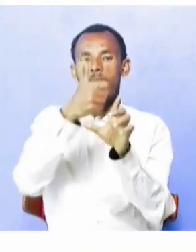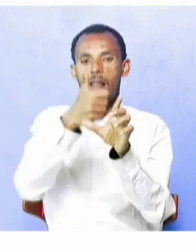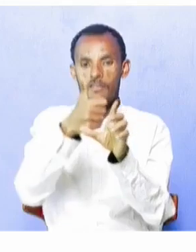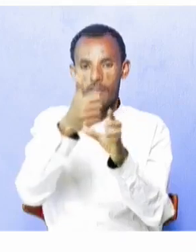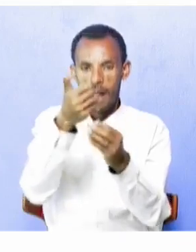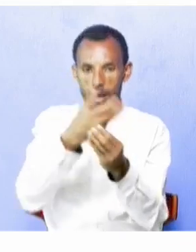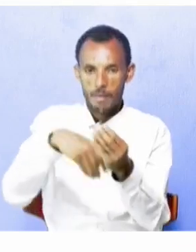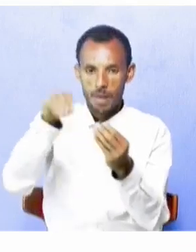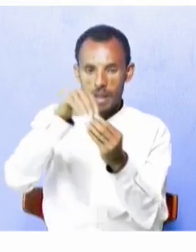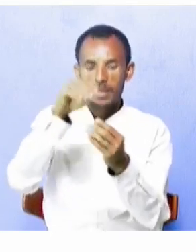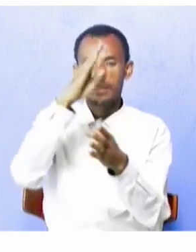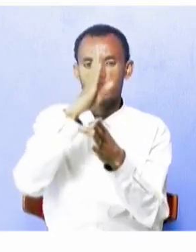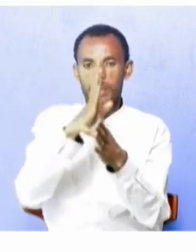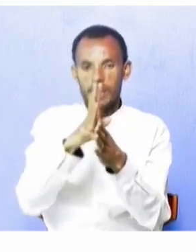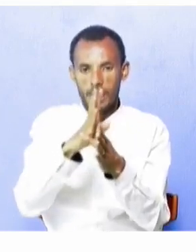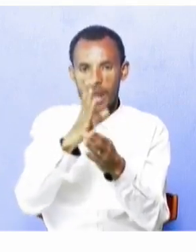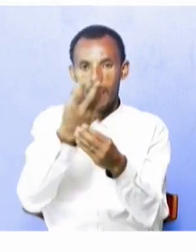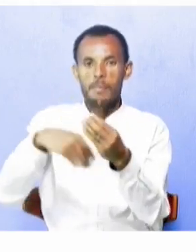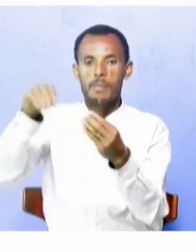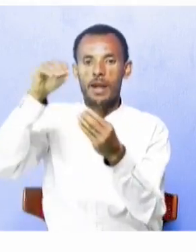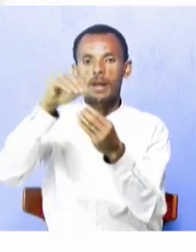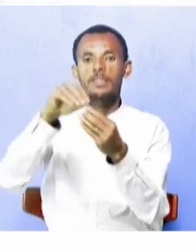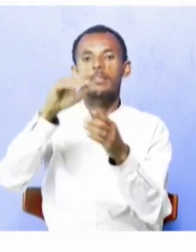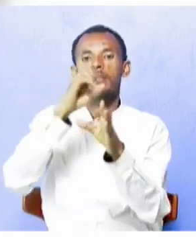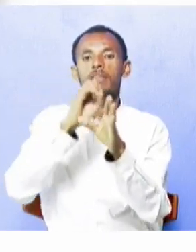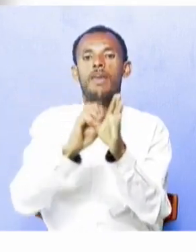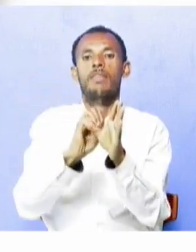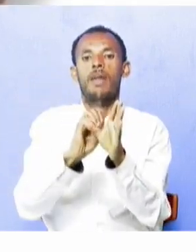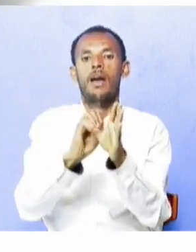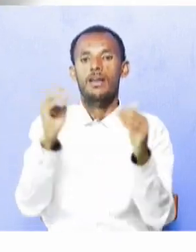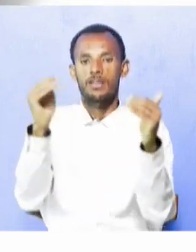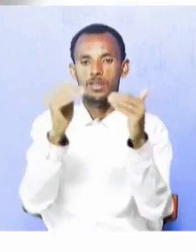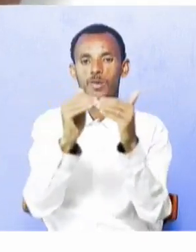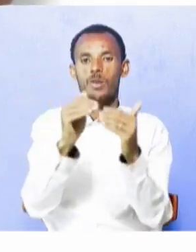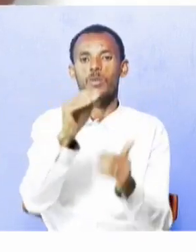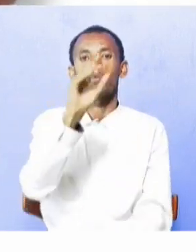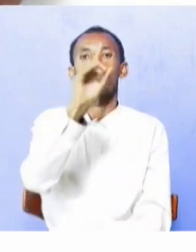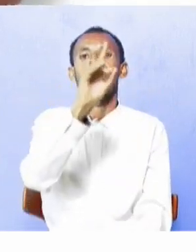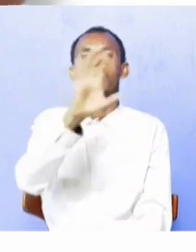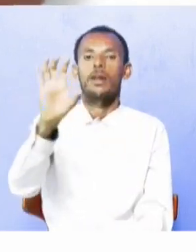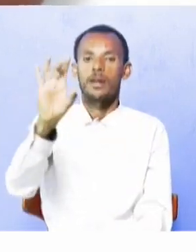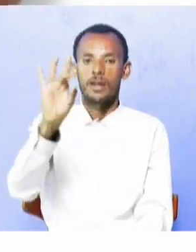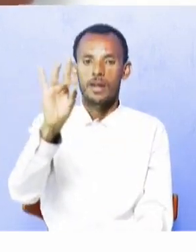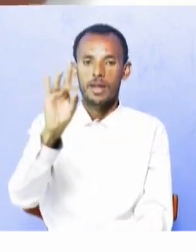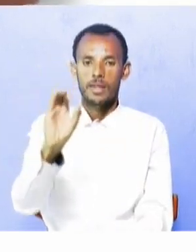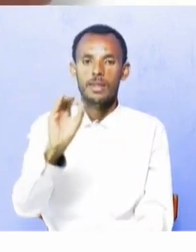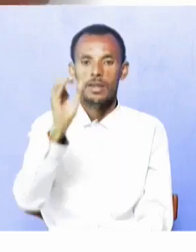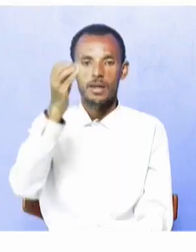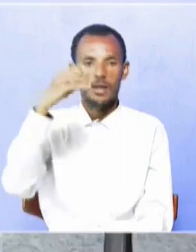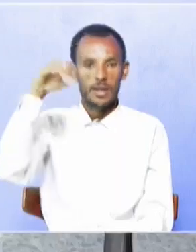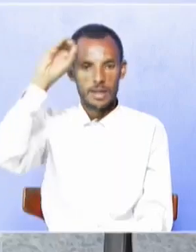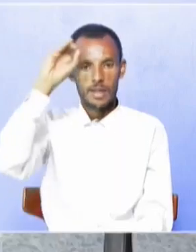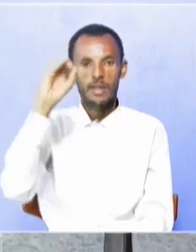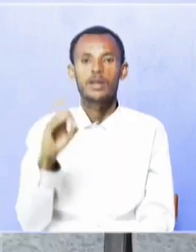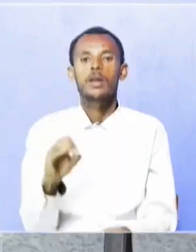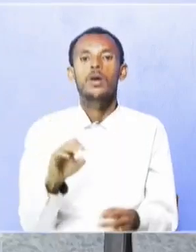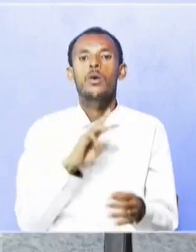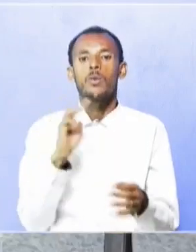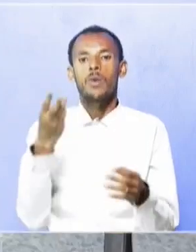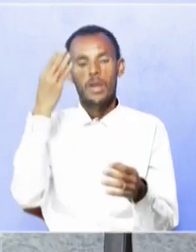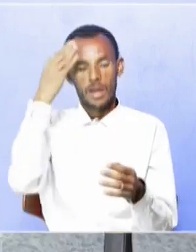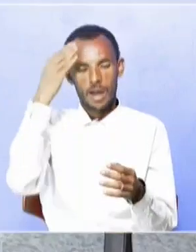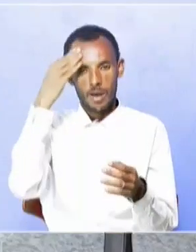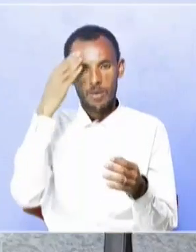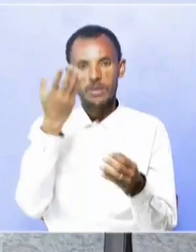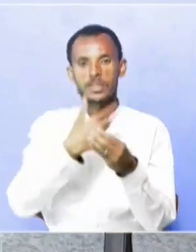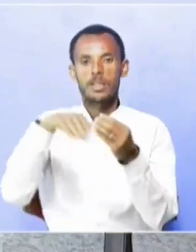plus beta plus theta is 180 degrees. You all know that the sum of the interior angles